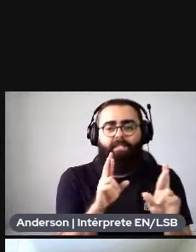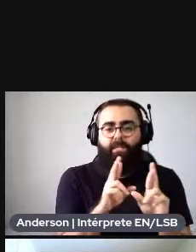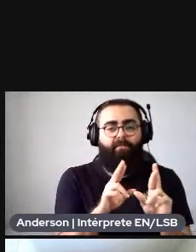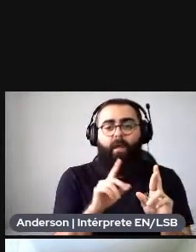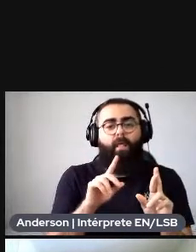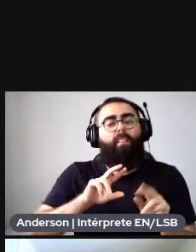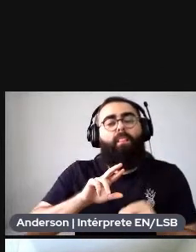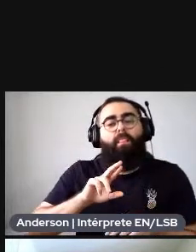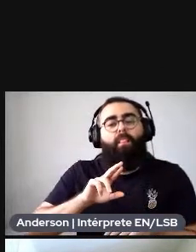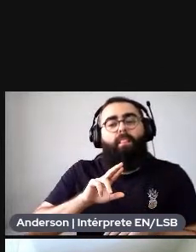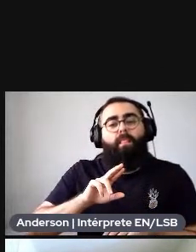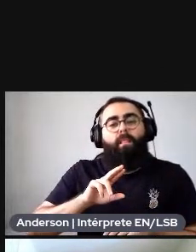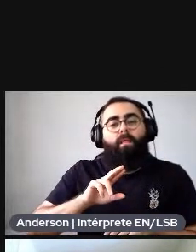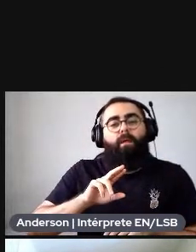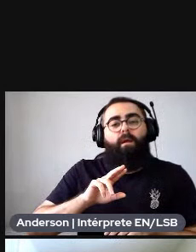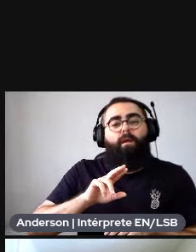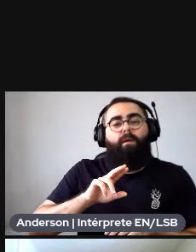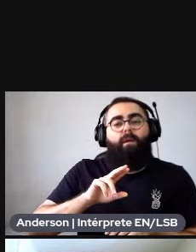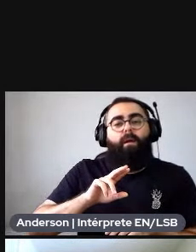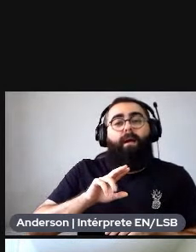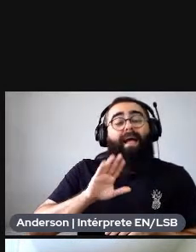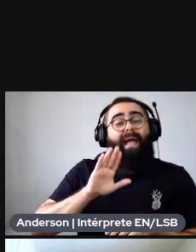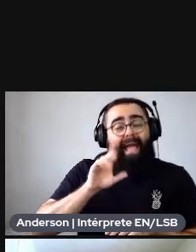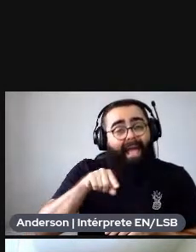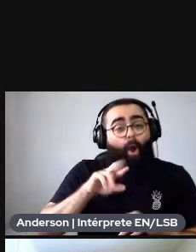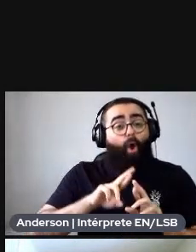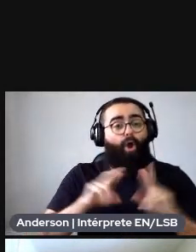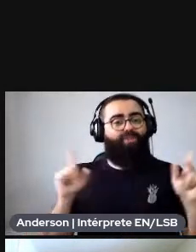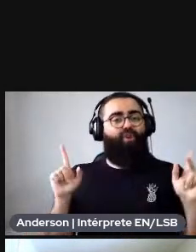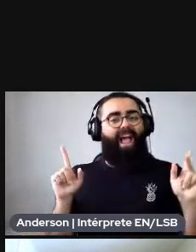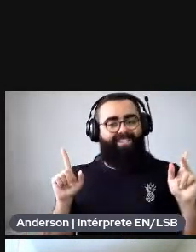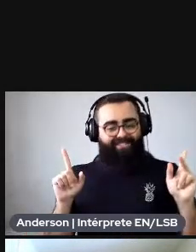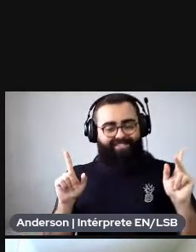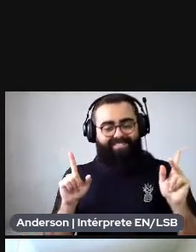So, he tenido una buenísima